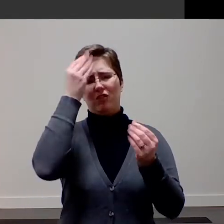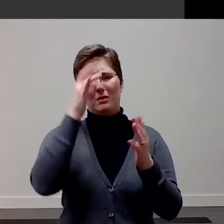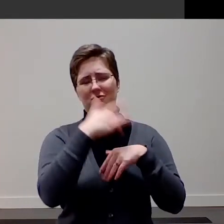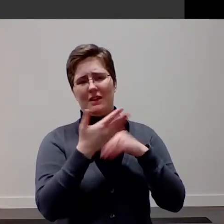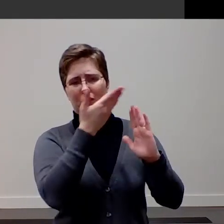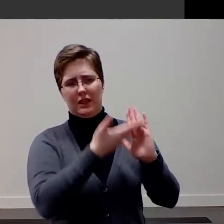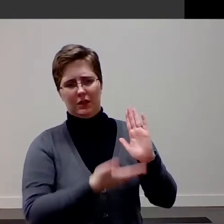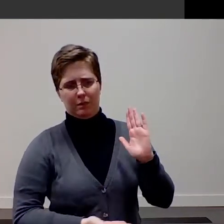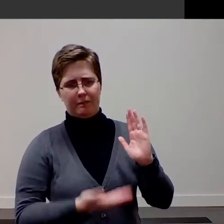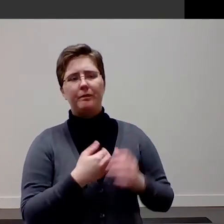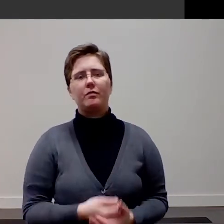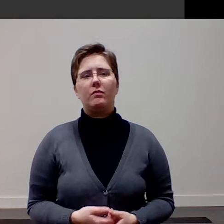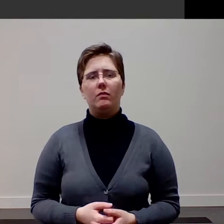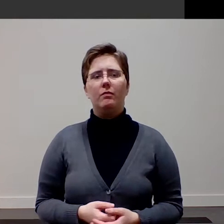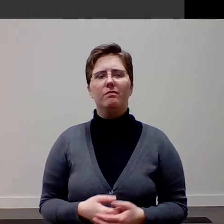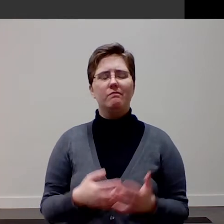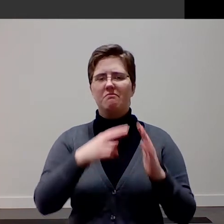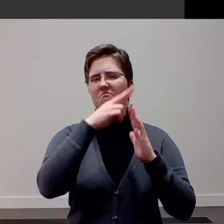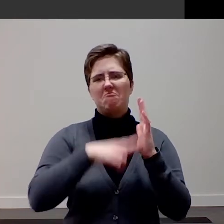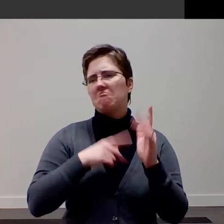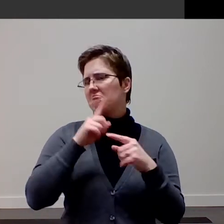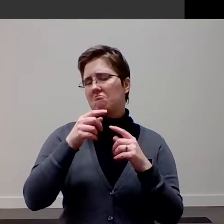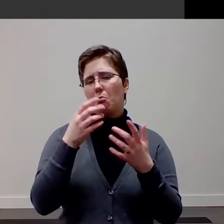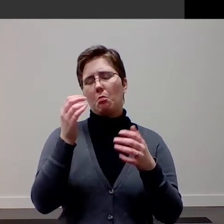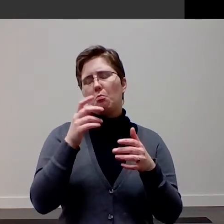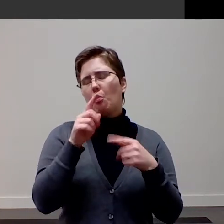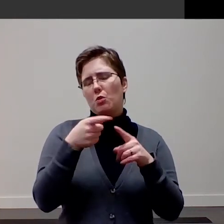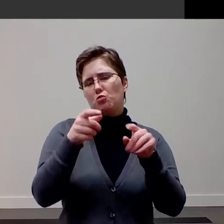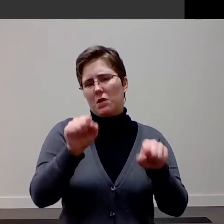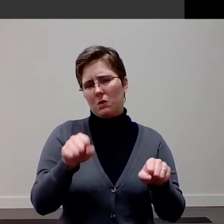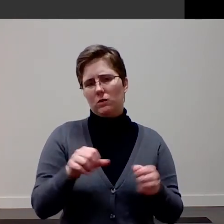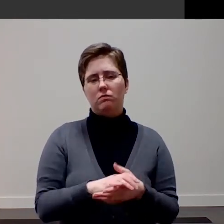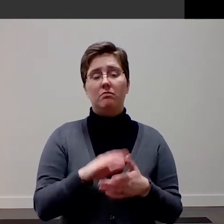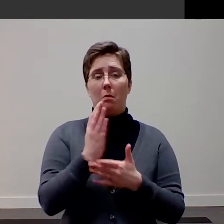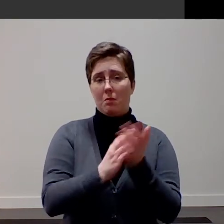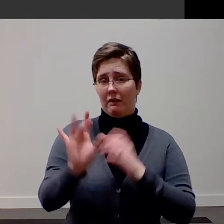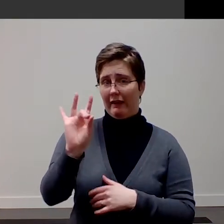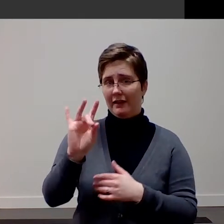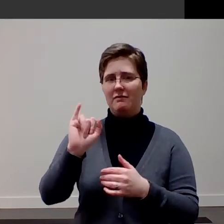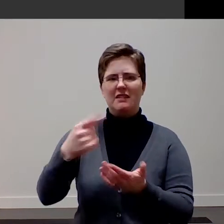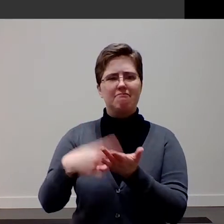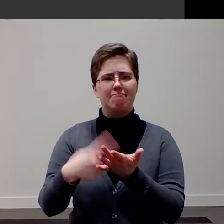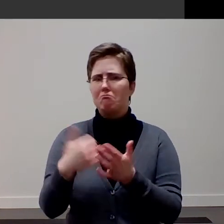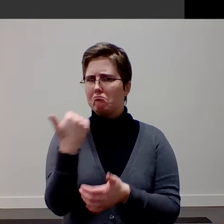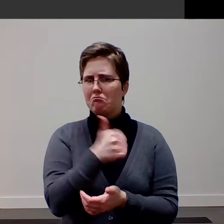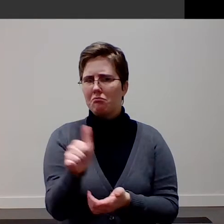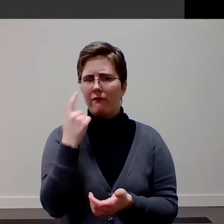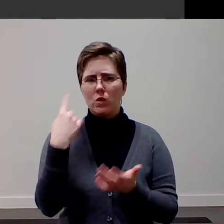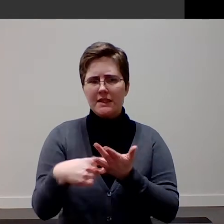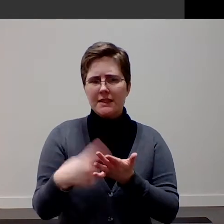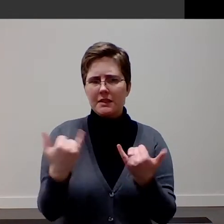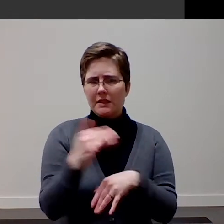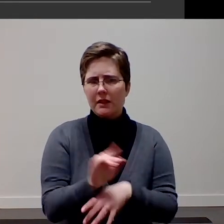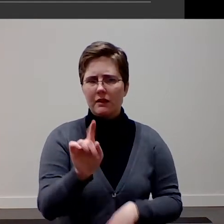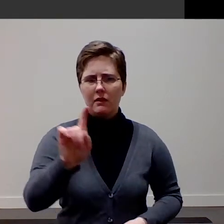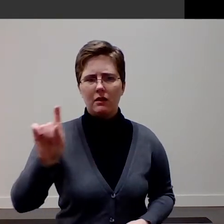there. So read those at your leisure. Section 8 is discussion. Do we have any items for discussion